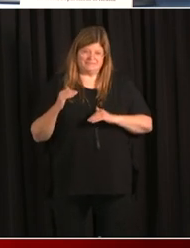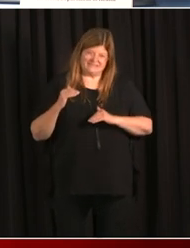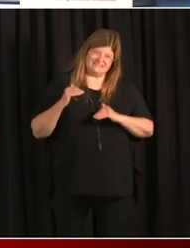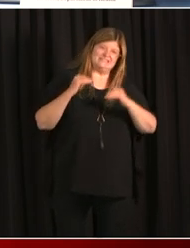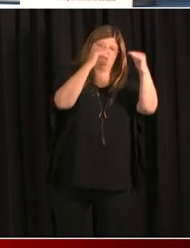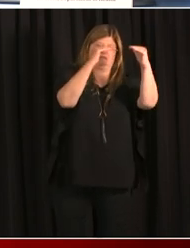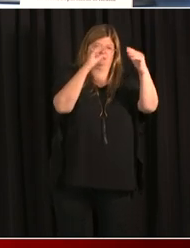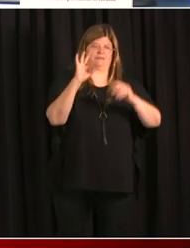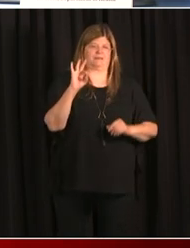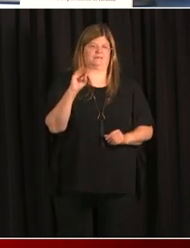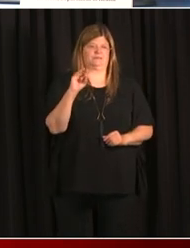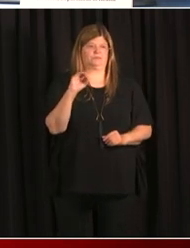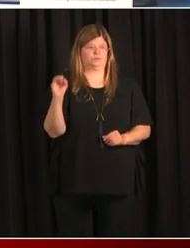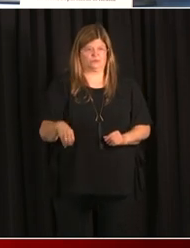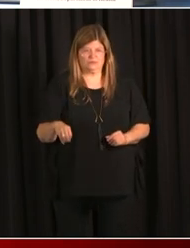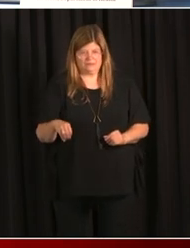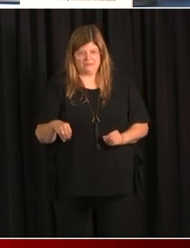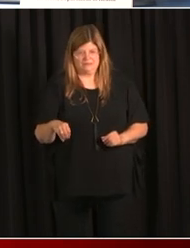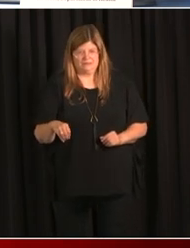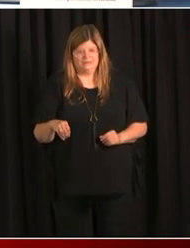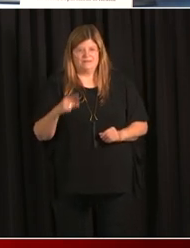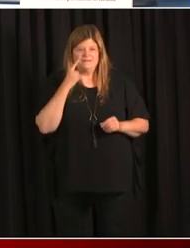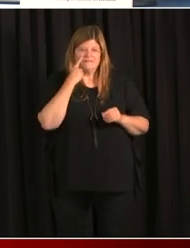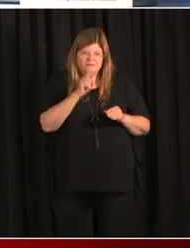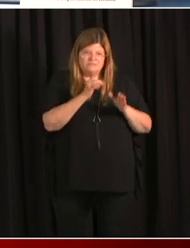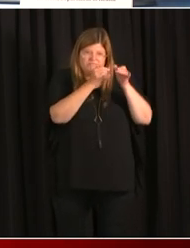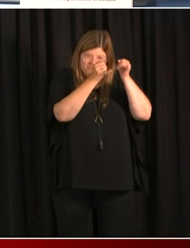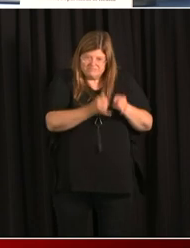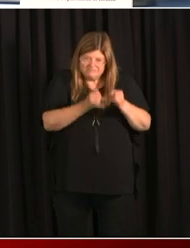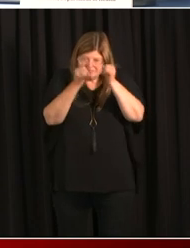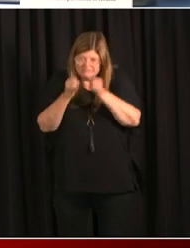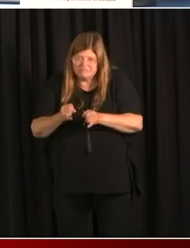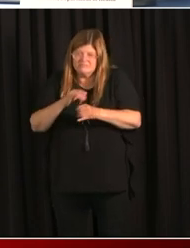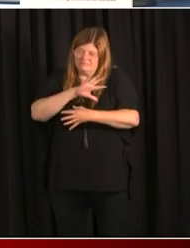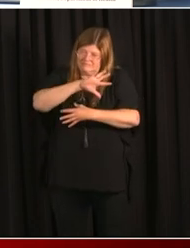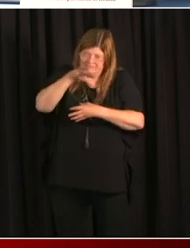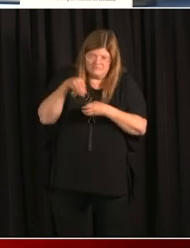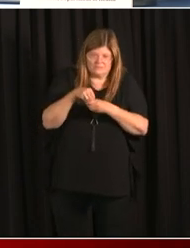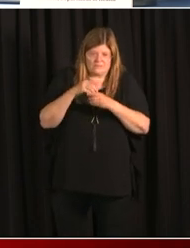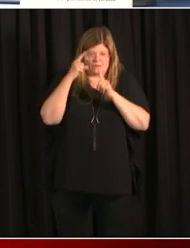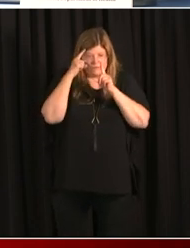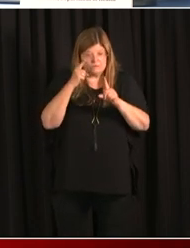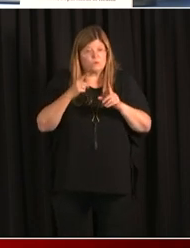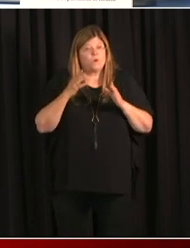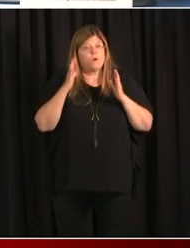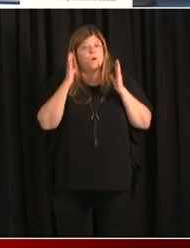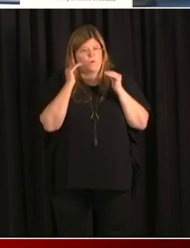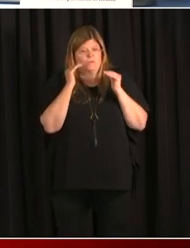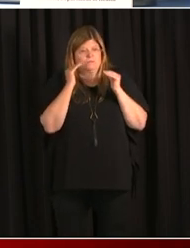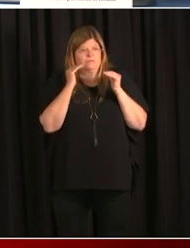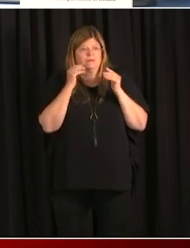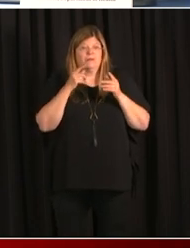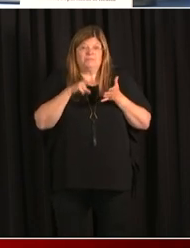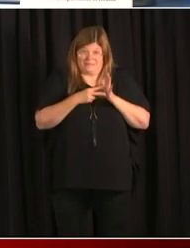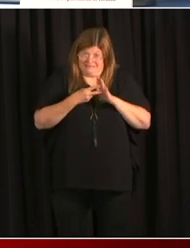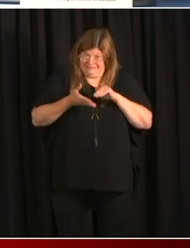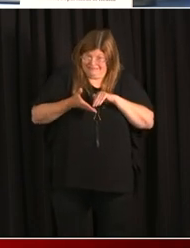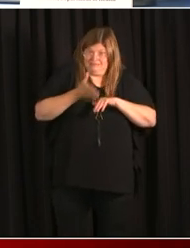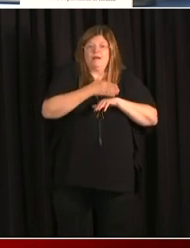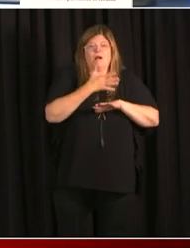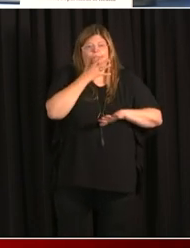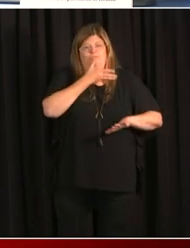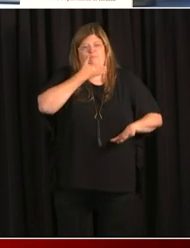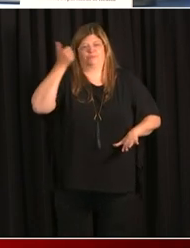90% for individuals overall. And the sooner that occurs, the better. So while this